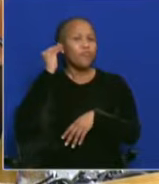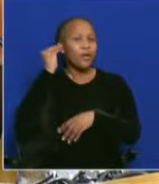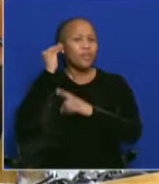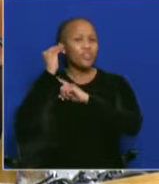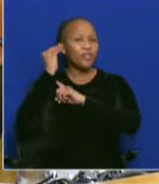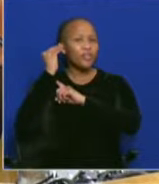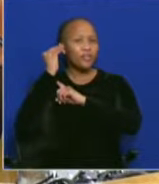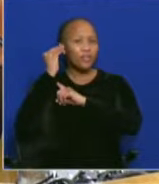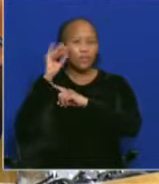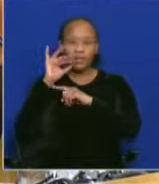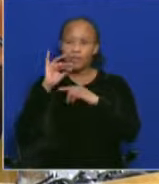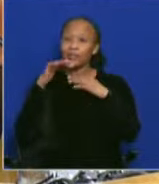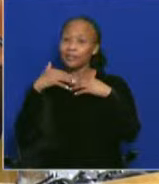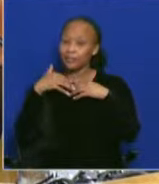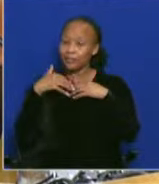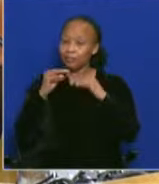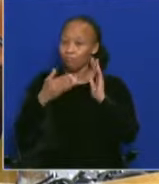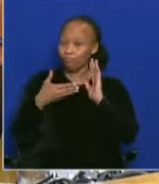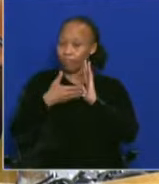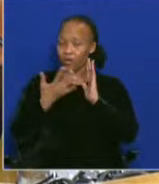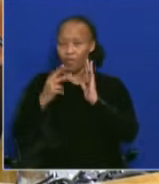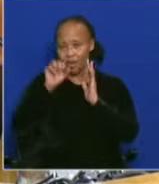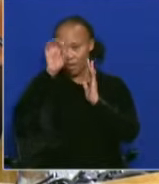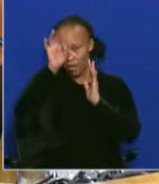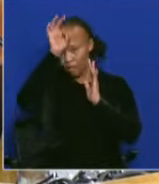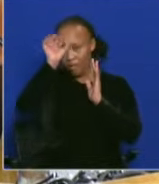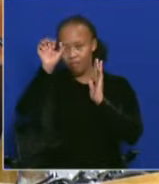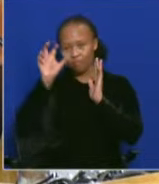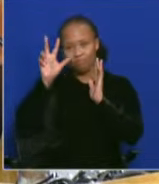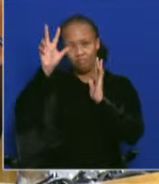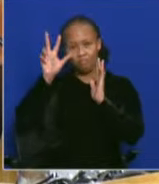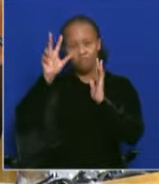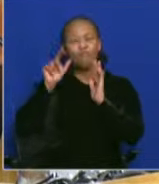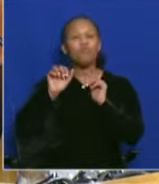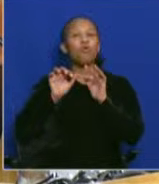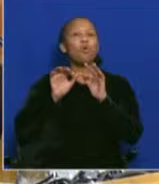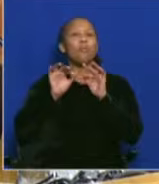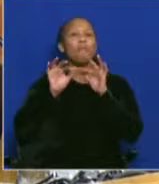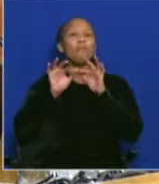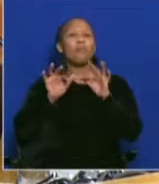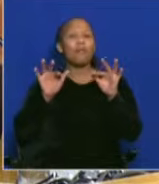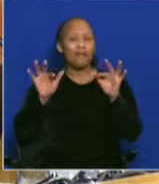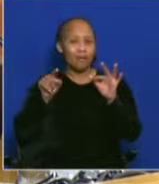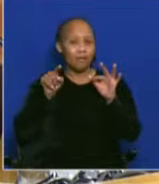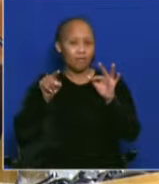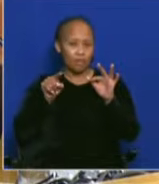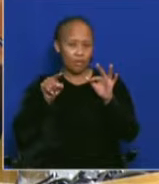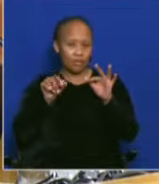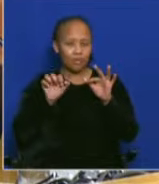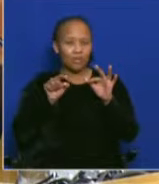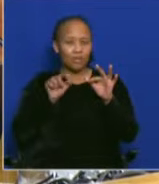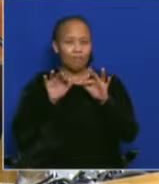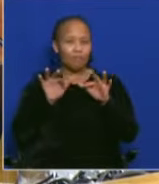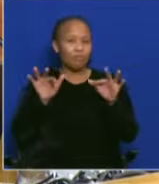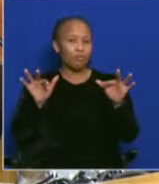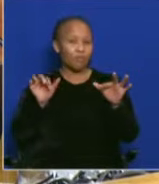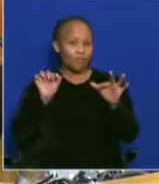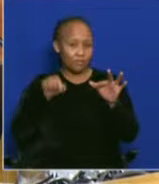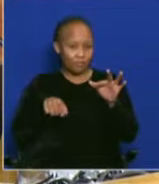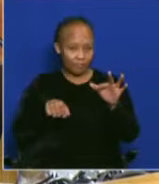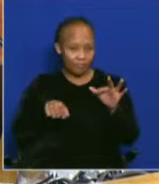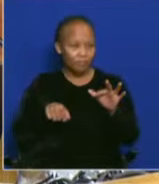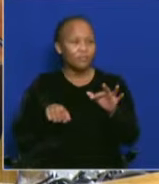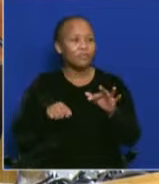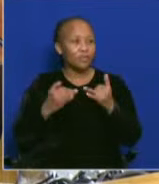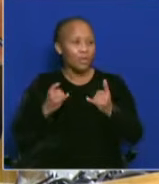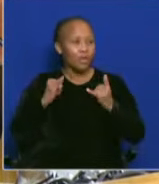affidavit entered the public domain without Carney Links' knowledge or authority. Carney Links is not in